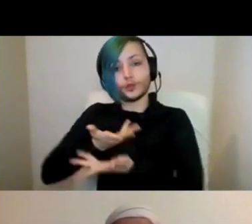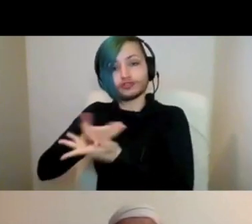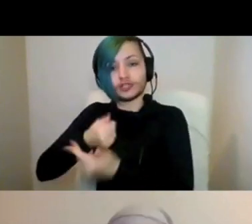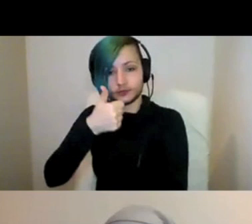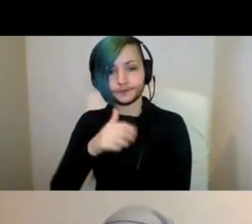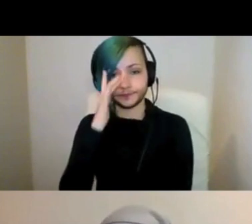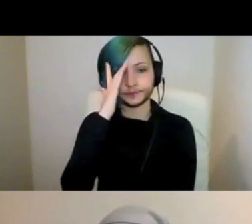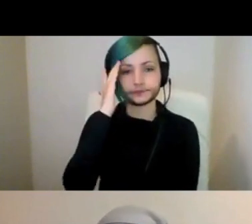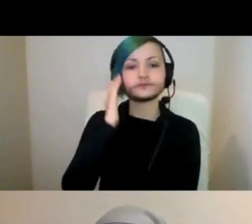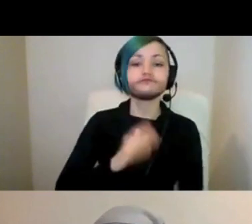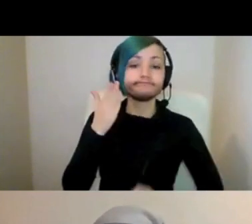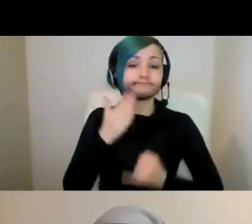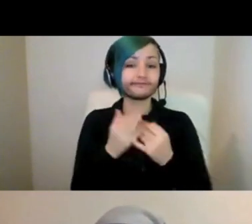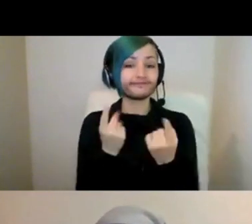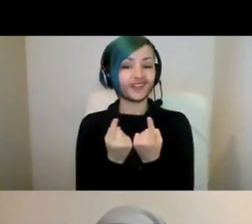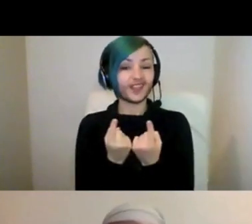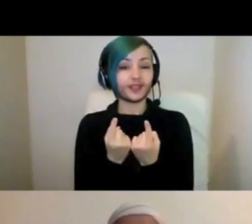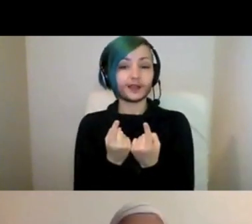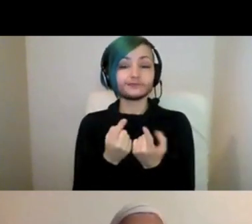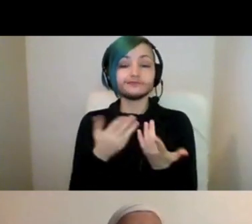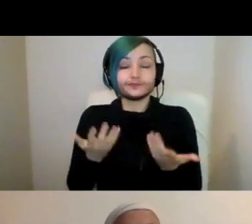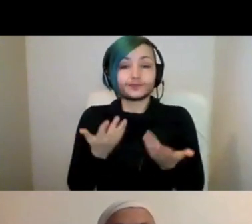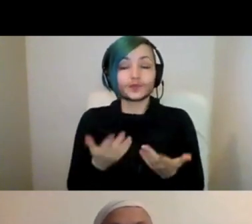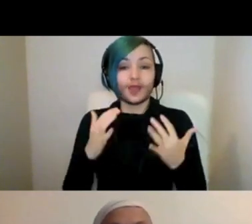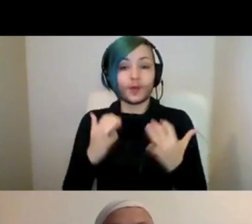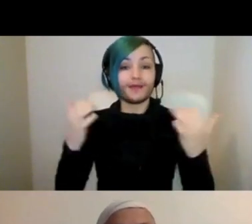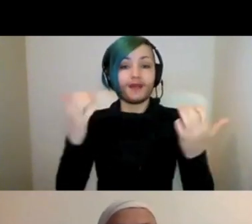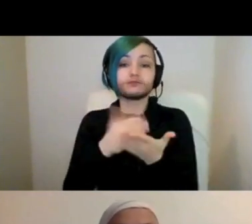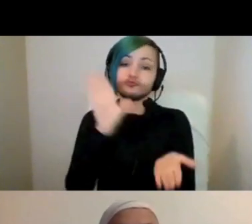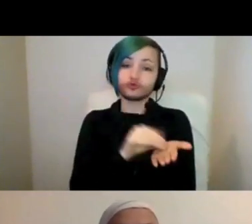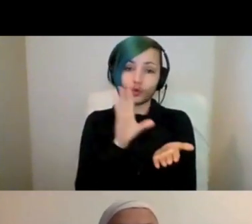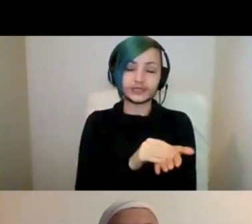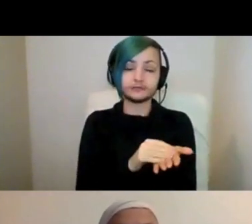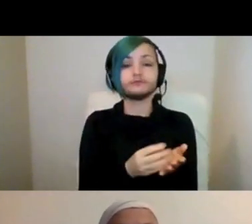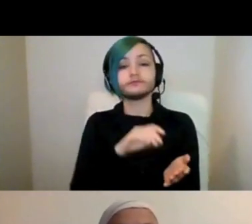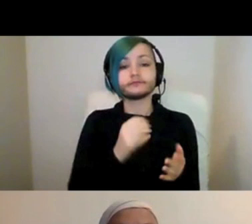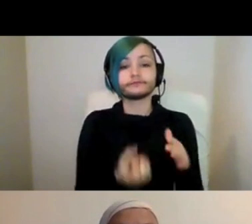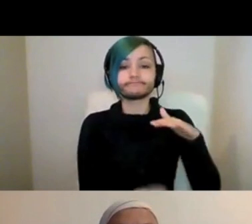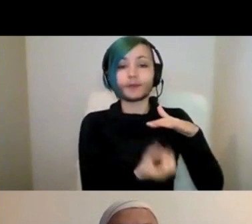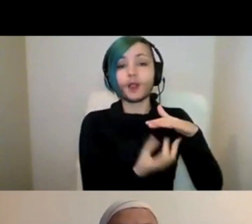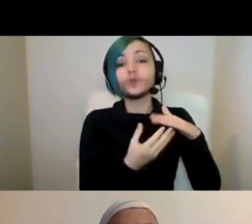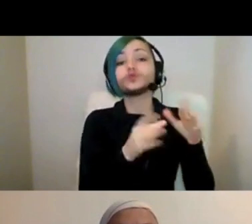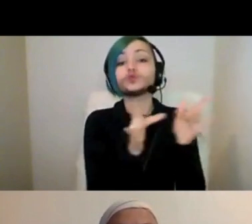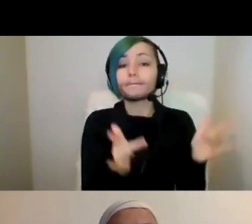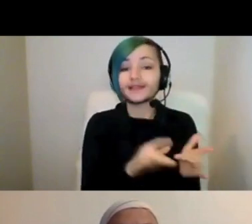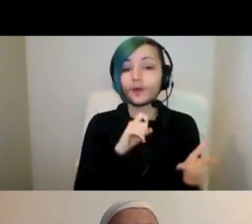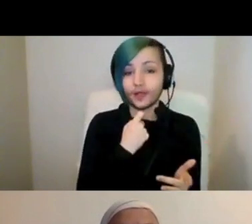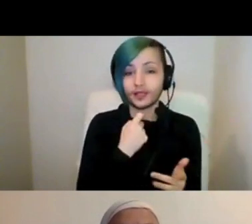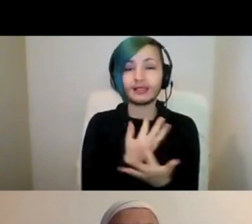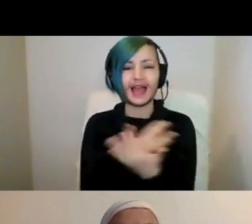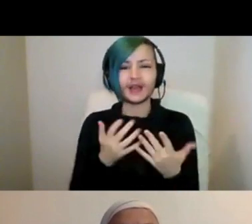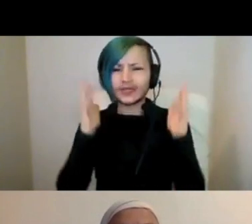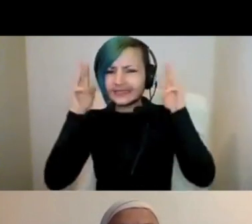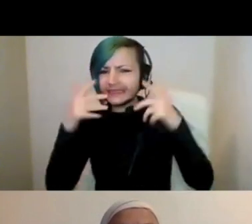to mention that this webinar has been recorded, so it will be put on our website afterwards. If anybody has any concerns or wants to